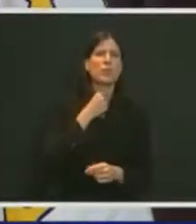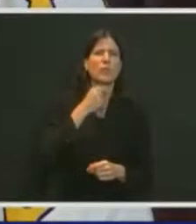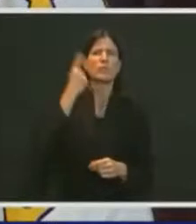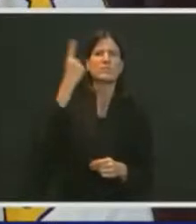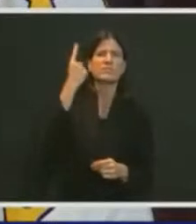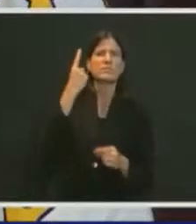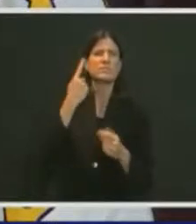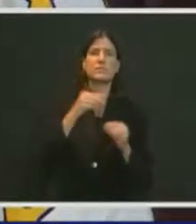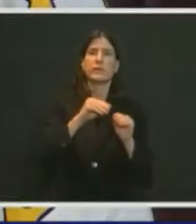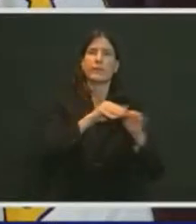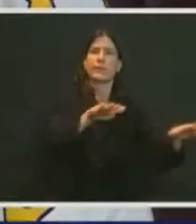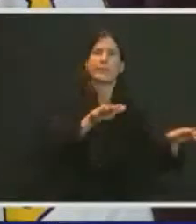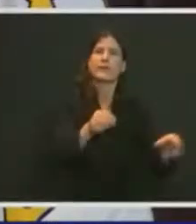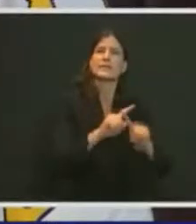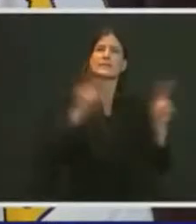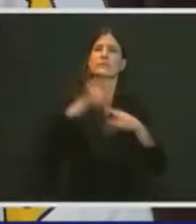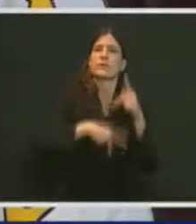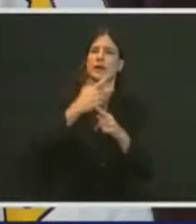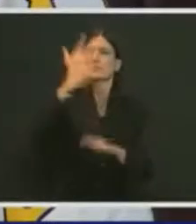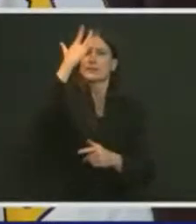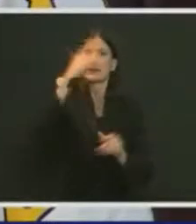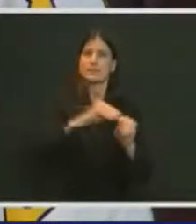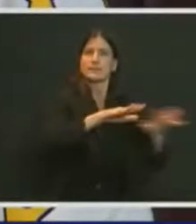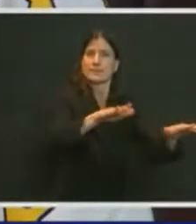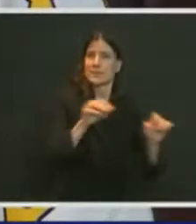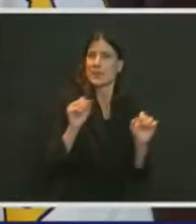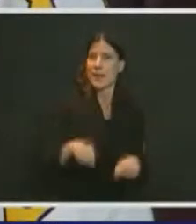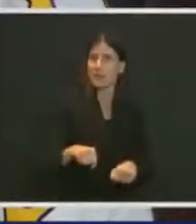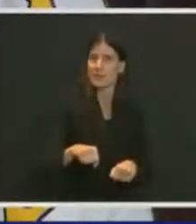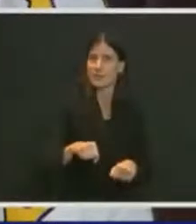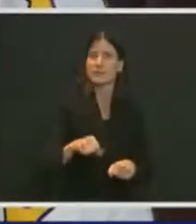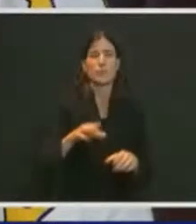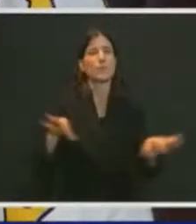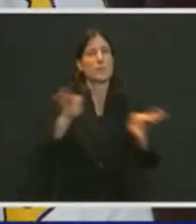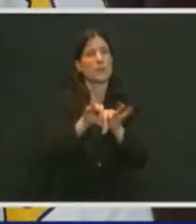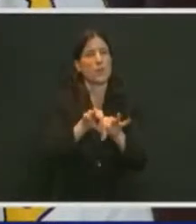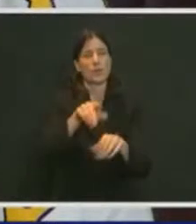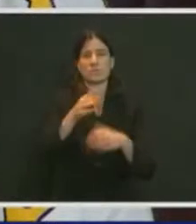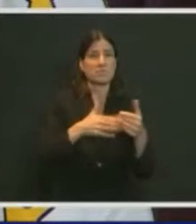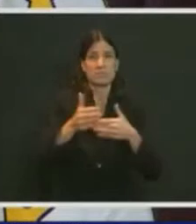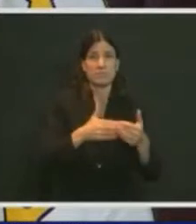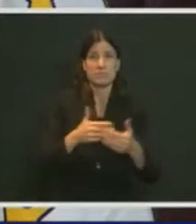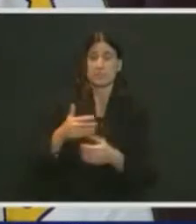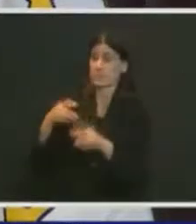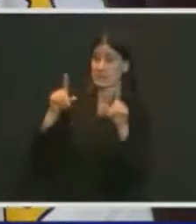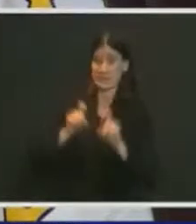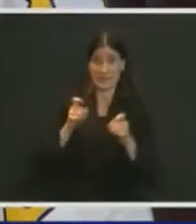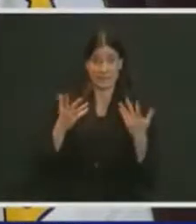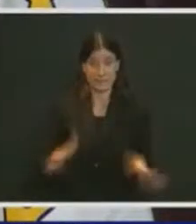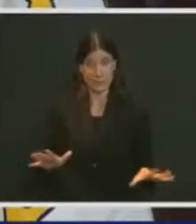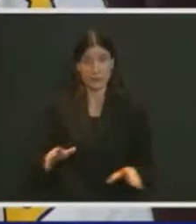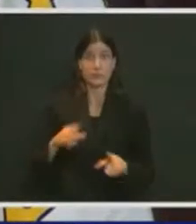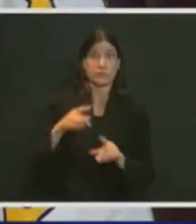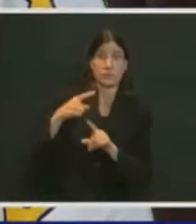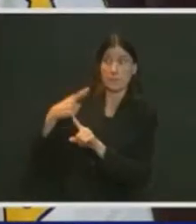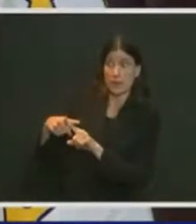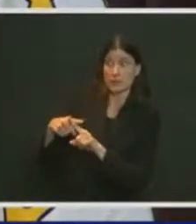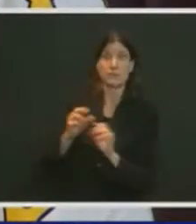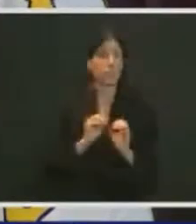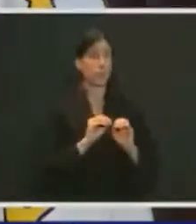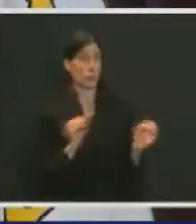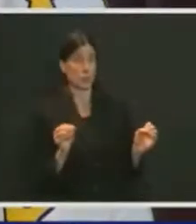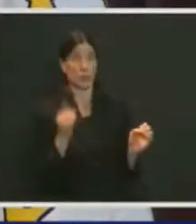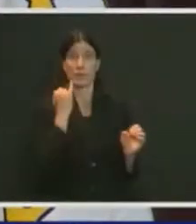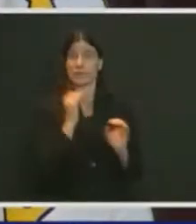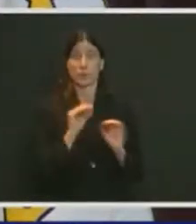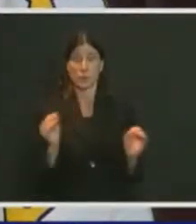result is one important piece of information to have when making decisions about what steps to take to keep those around